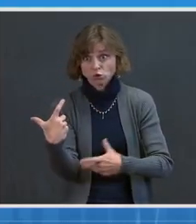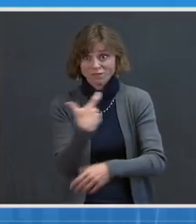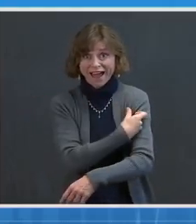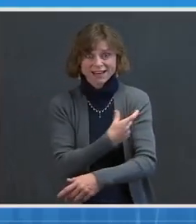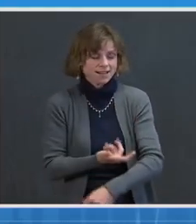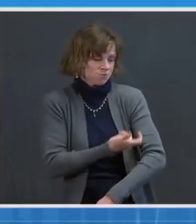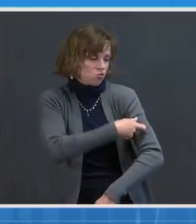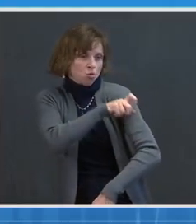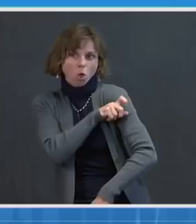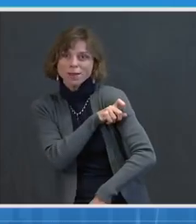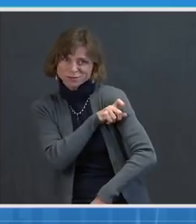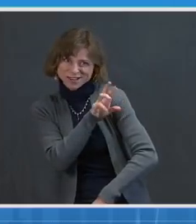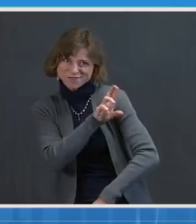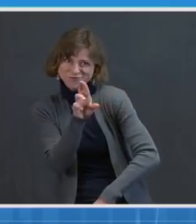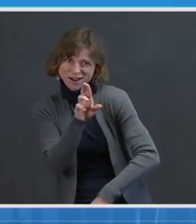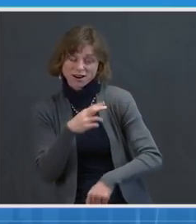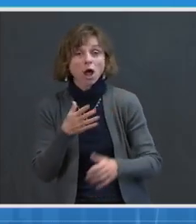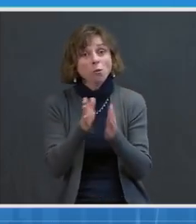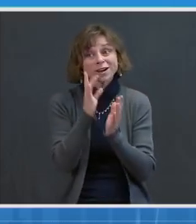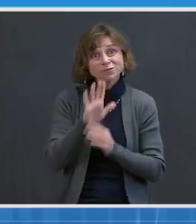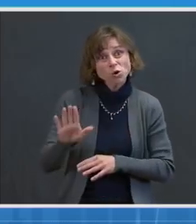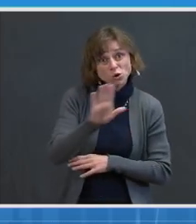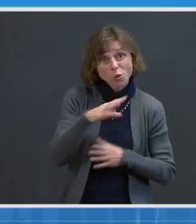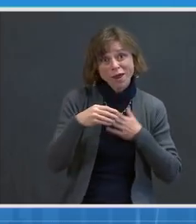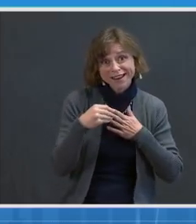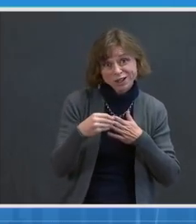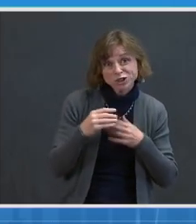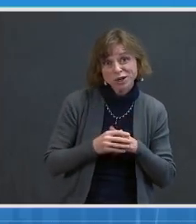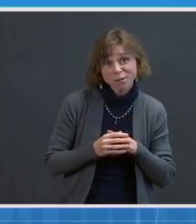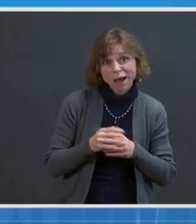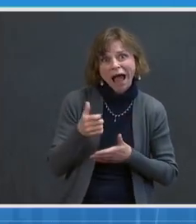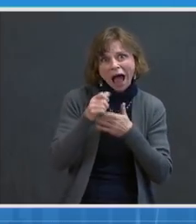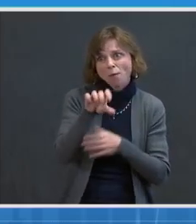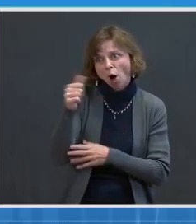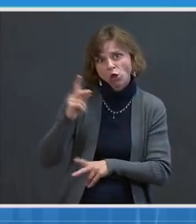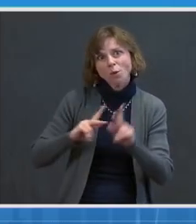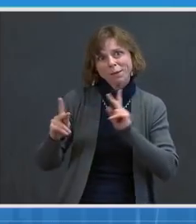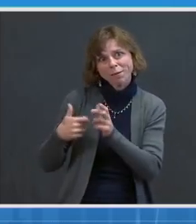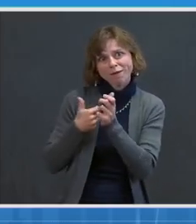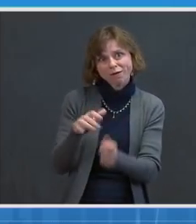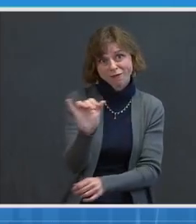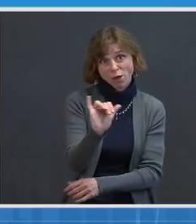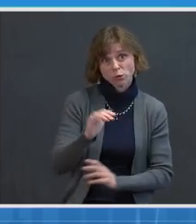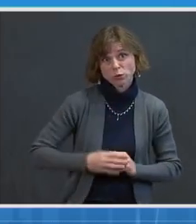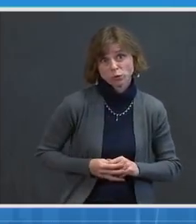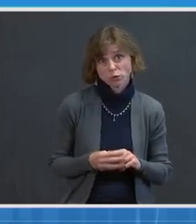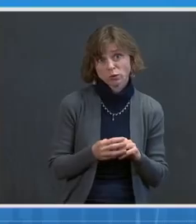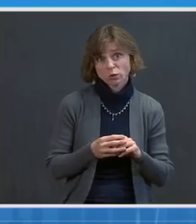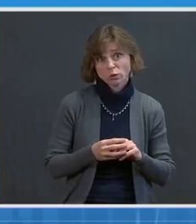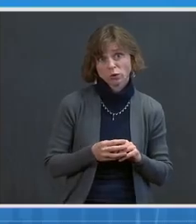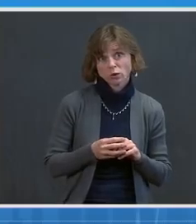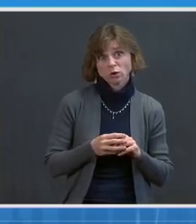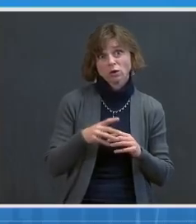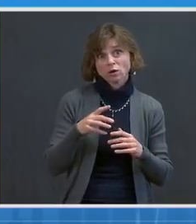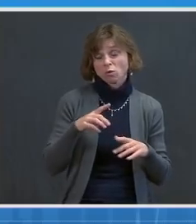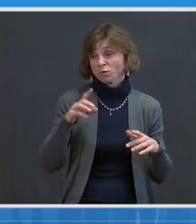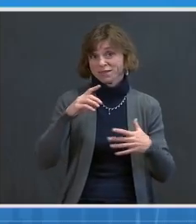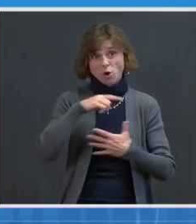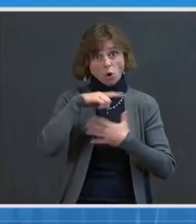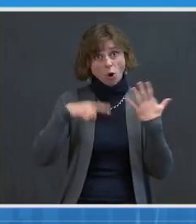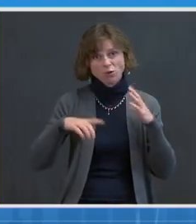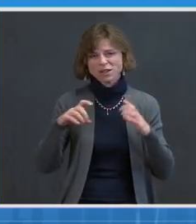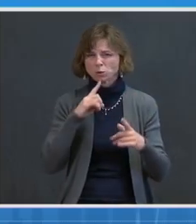And we ask for your leadership in helping others do both of the same. With the above actions, we are so